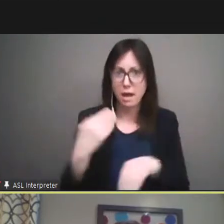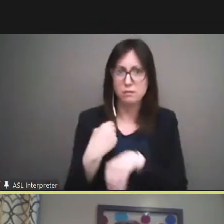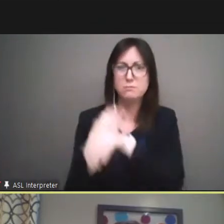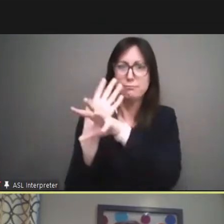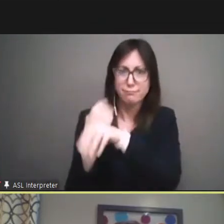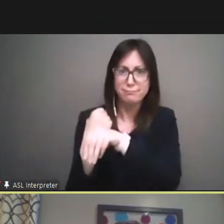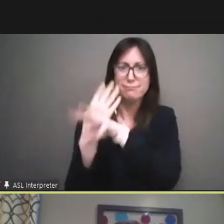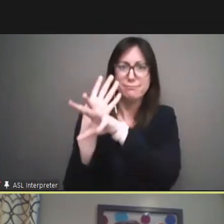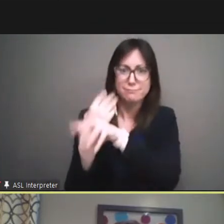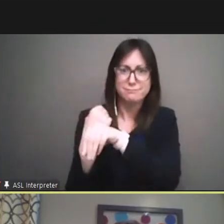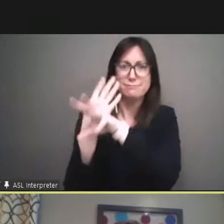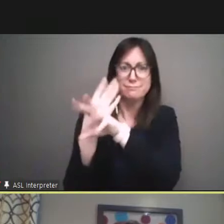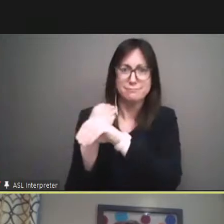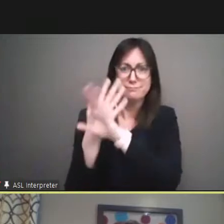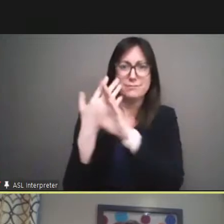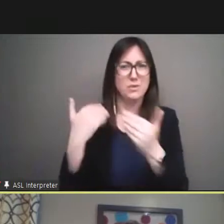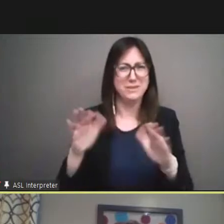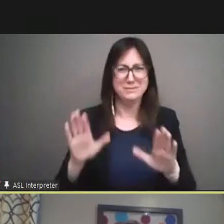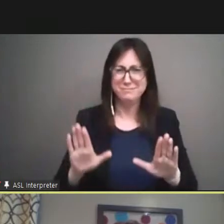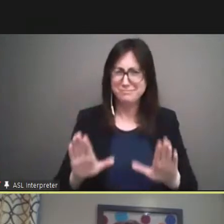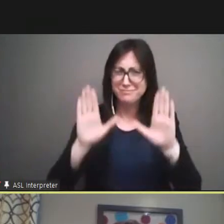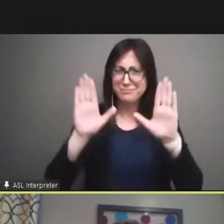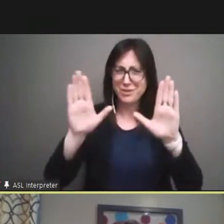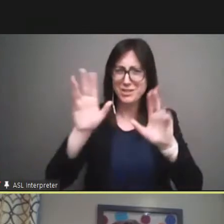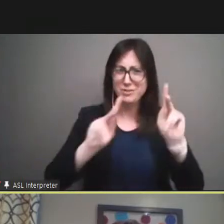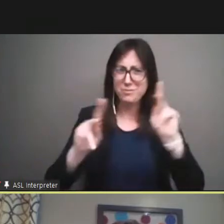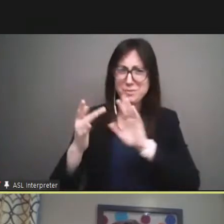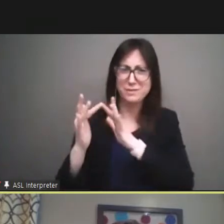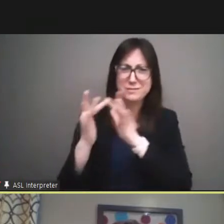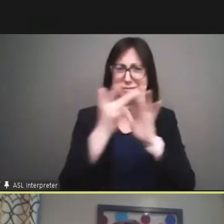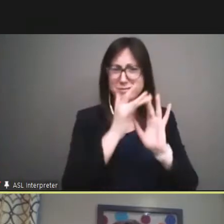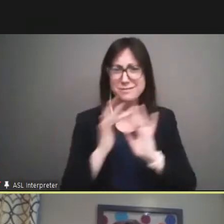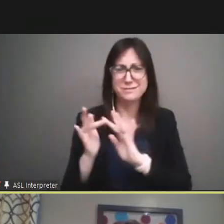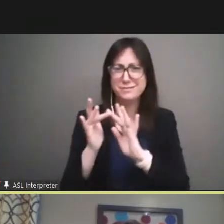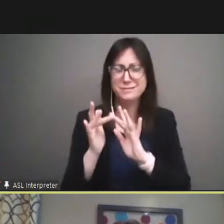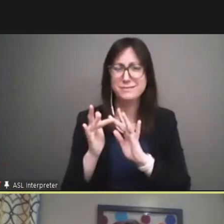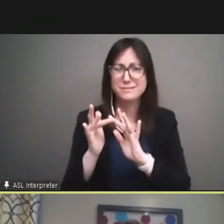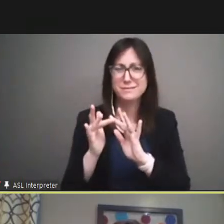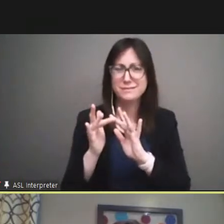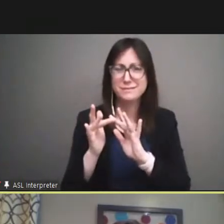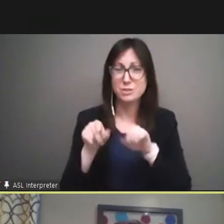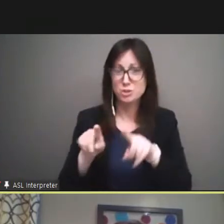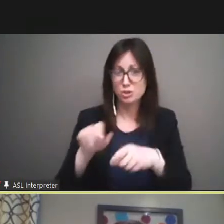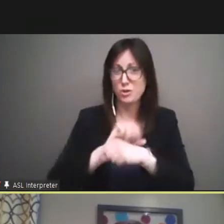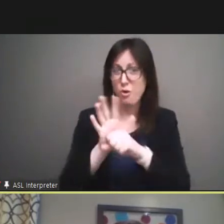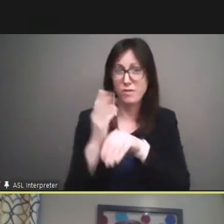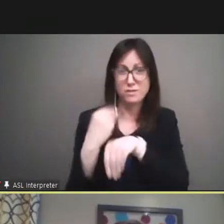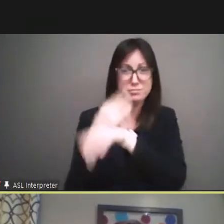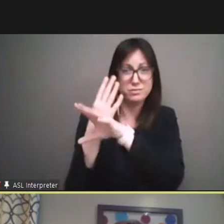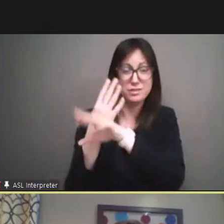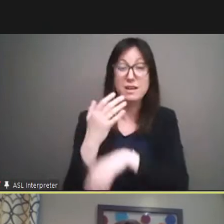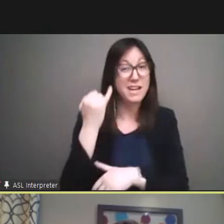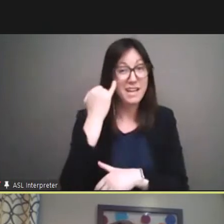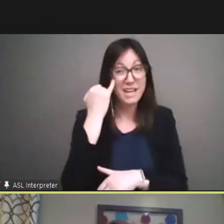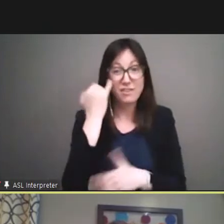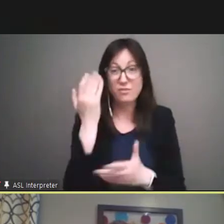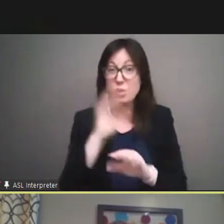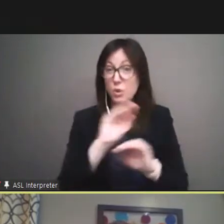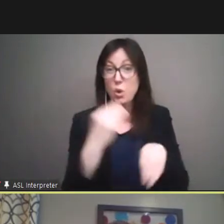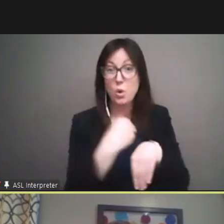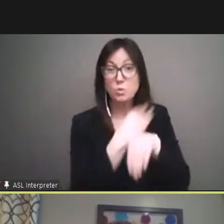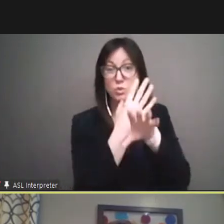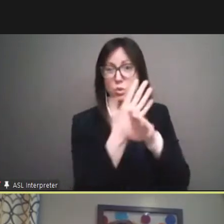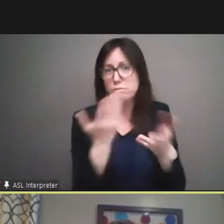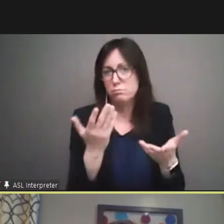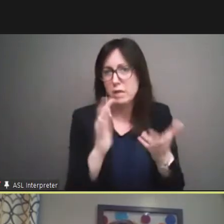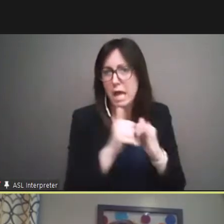people through a lot of different organizations during COVID that I wouldn't have met without Zoom, because they live far